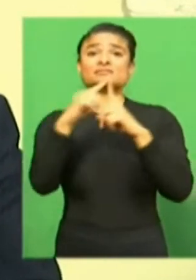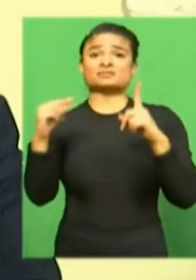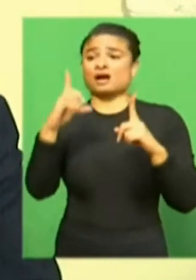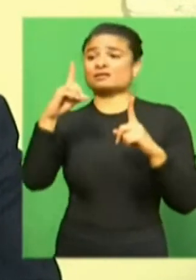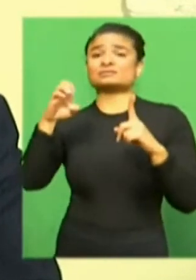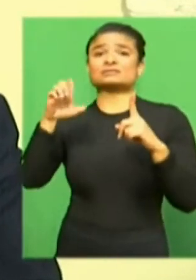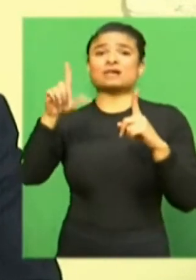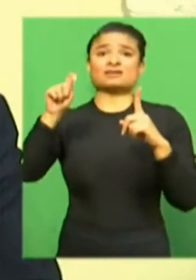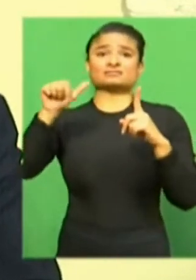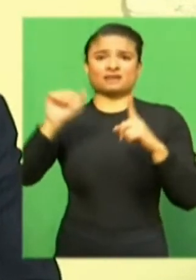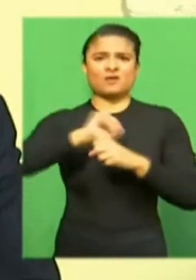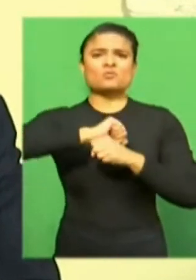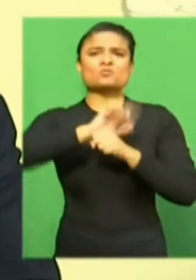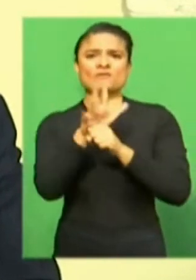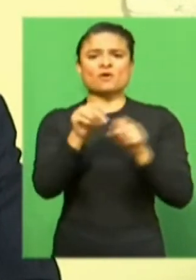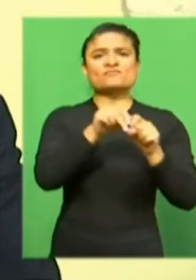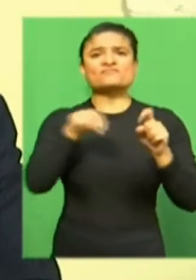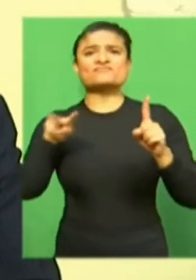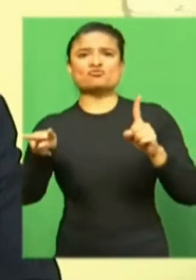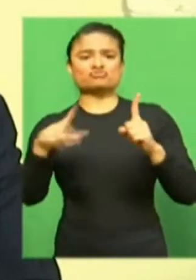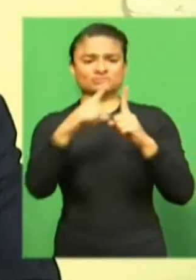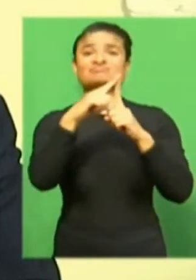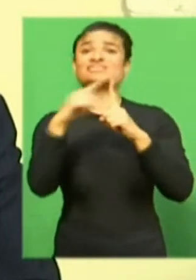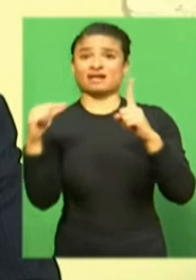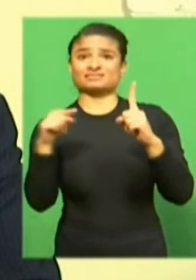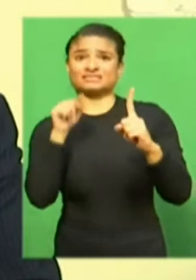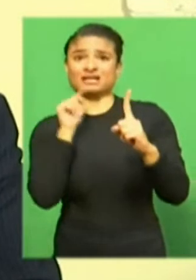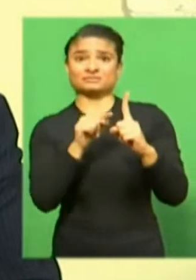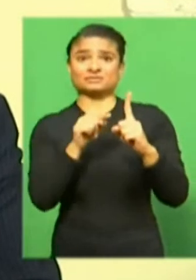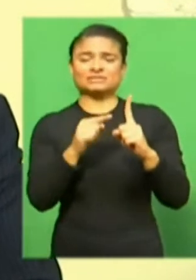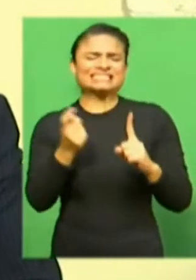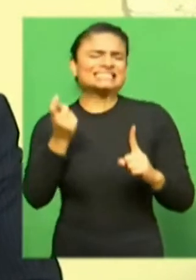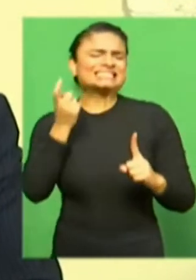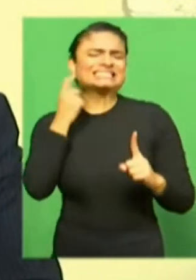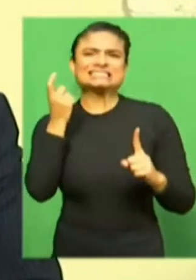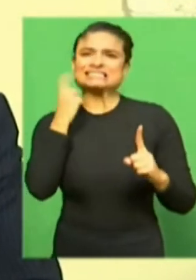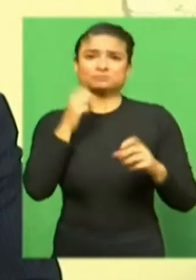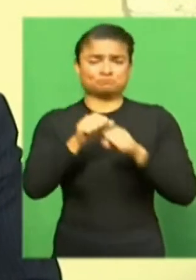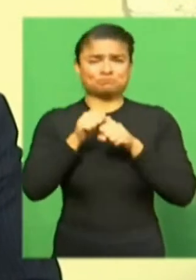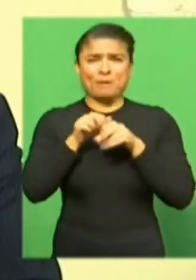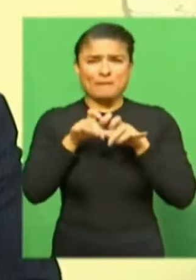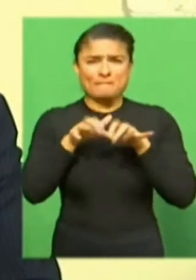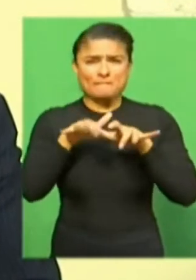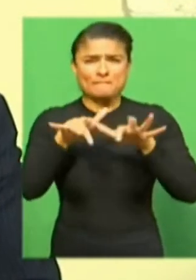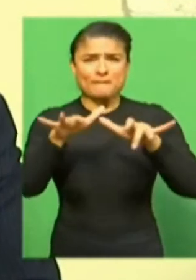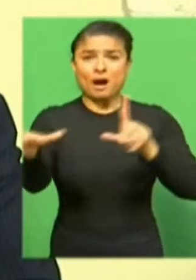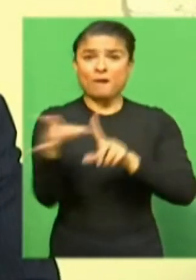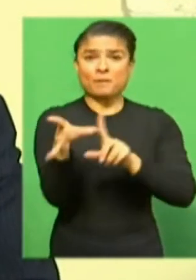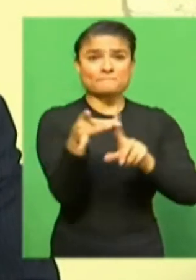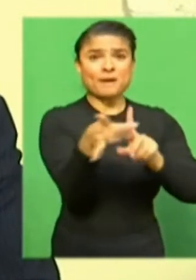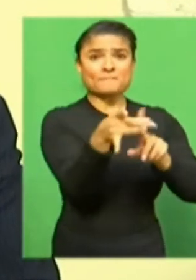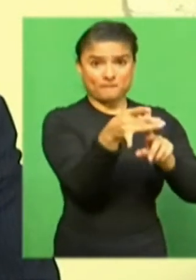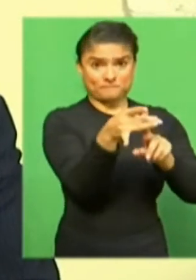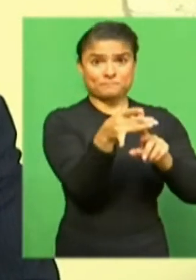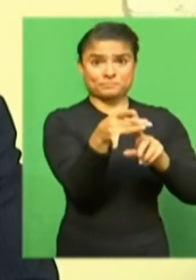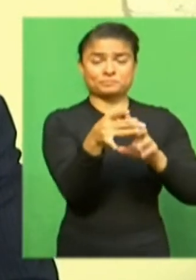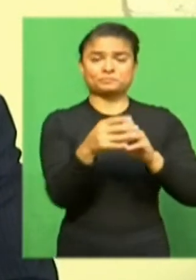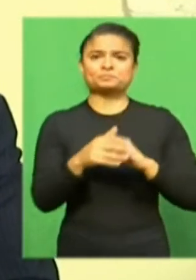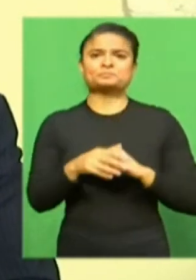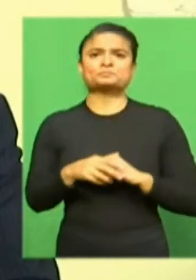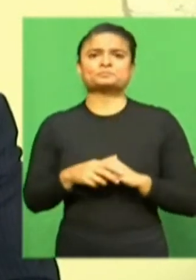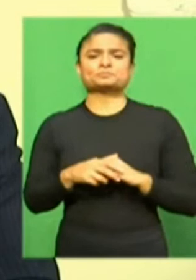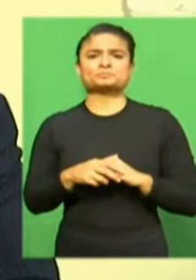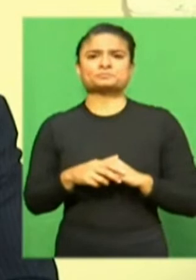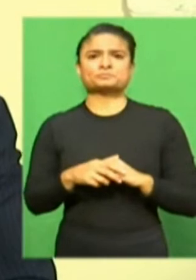we said before, is far more transmissible than previous variants. Now, more